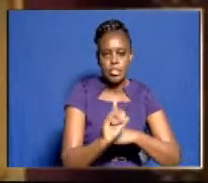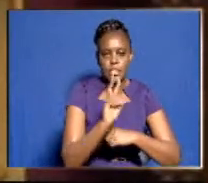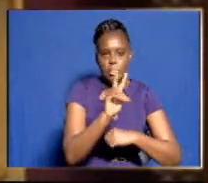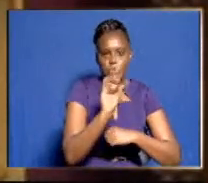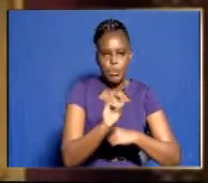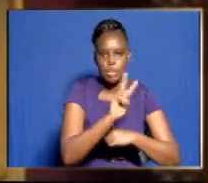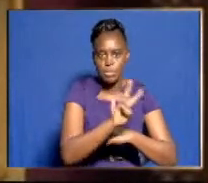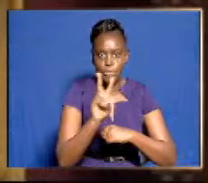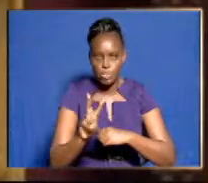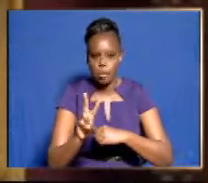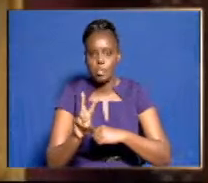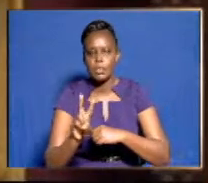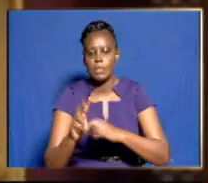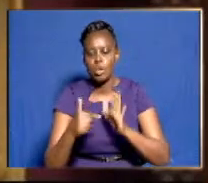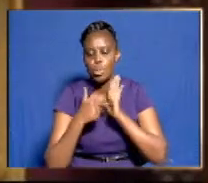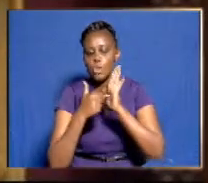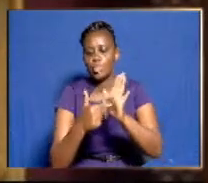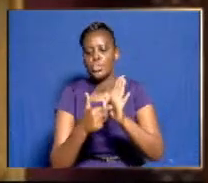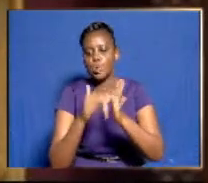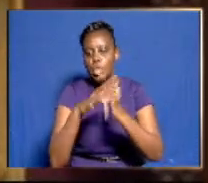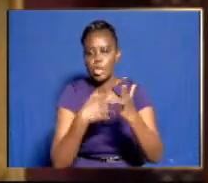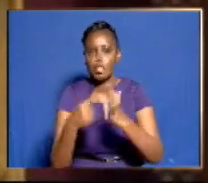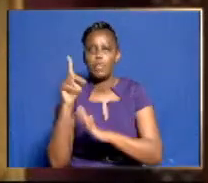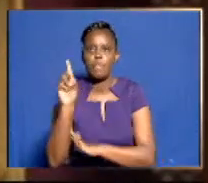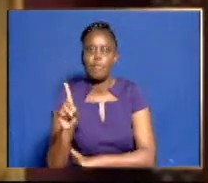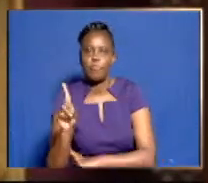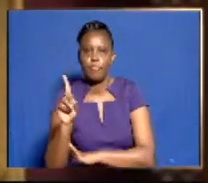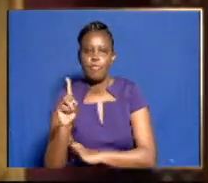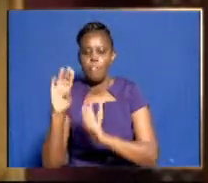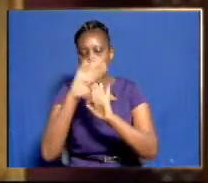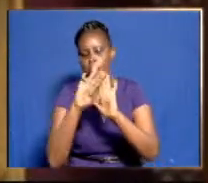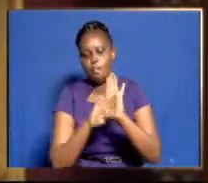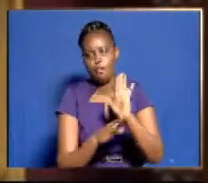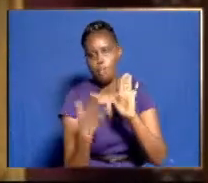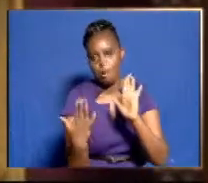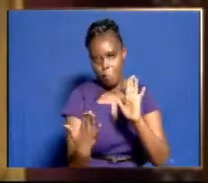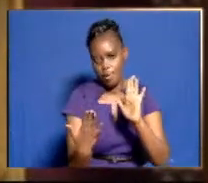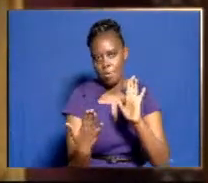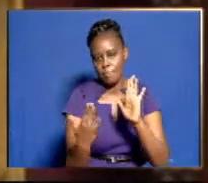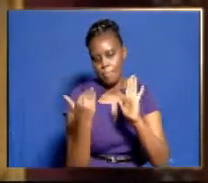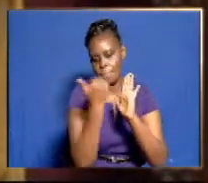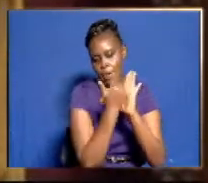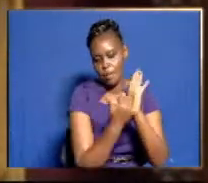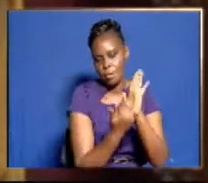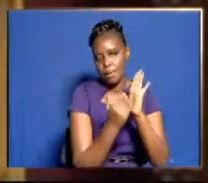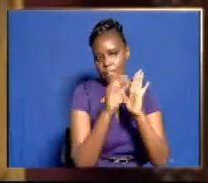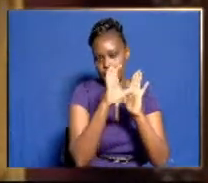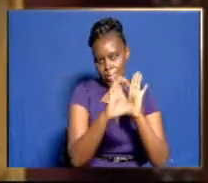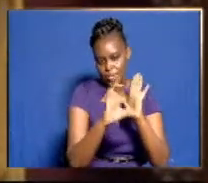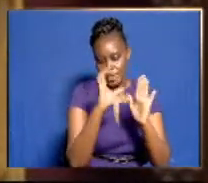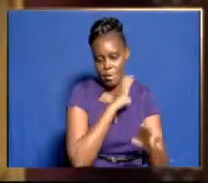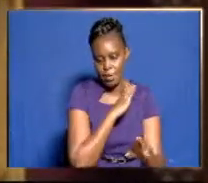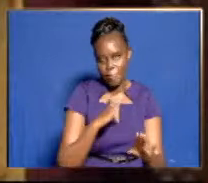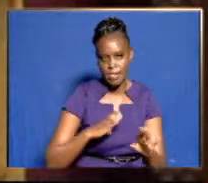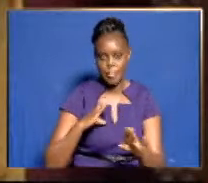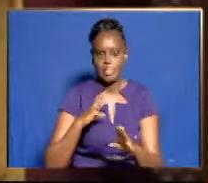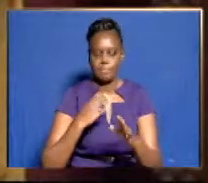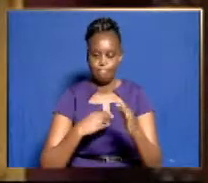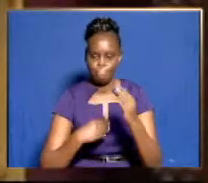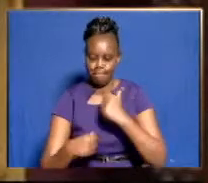respect of votes contained in the first schedule of the order paper, subject to paragraph C, which is Committee of